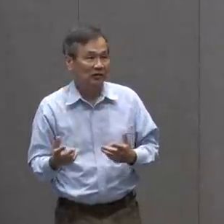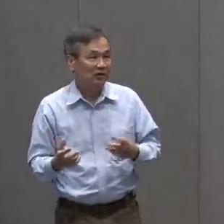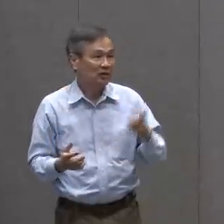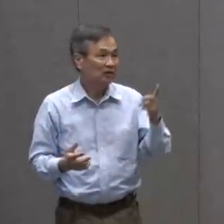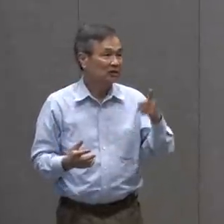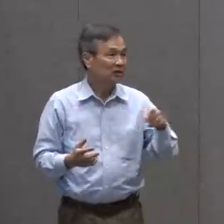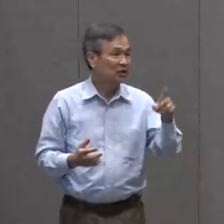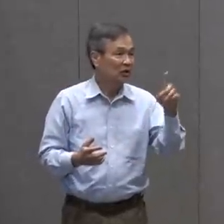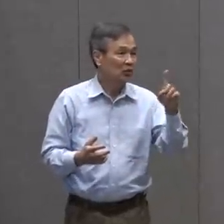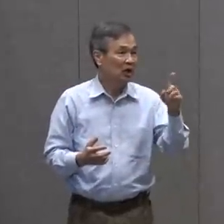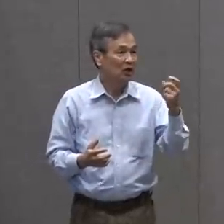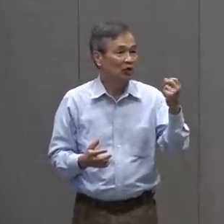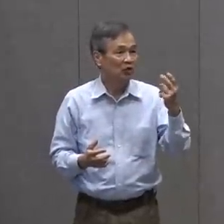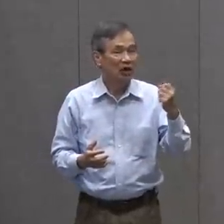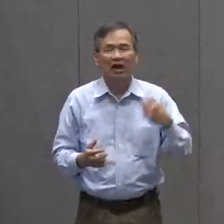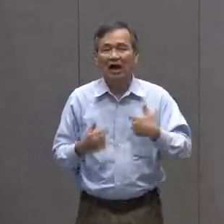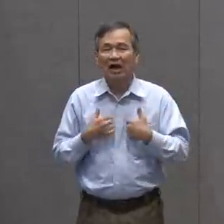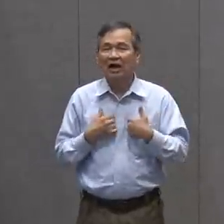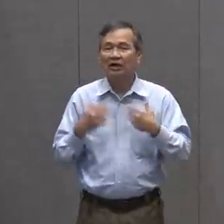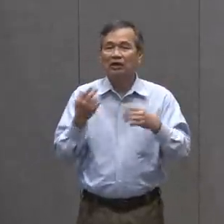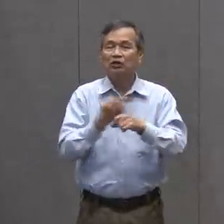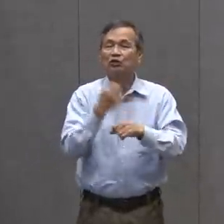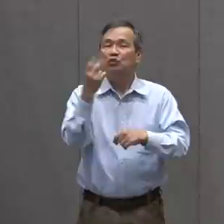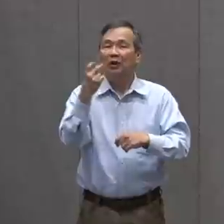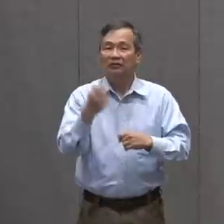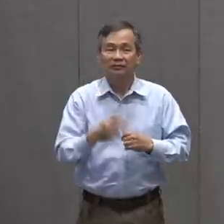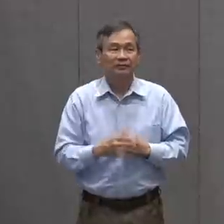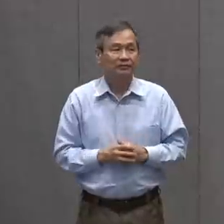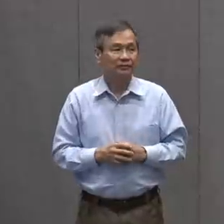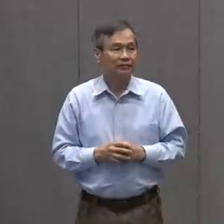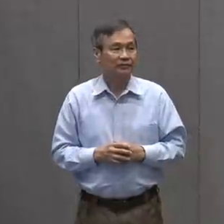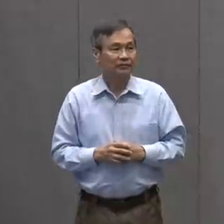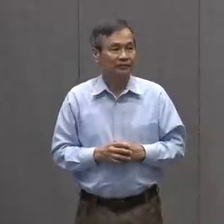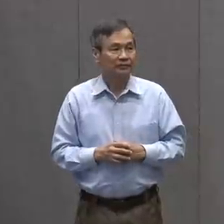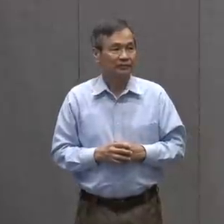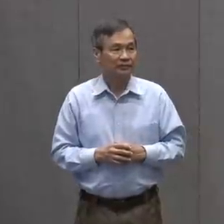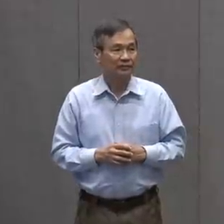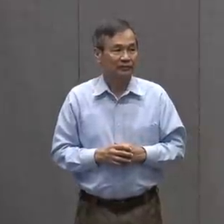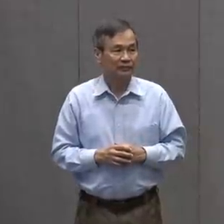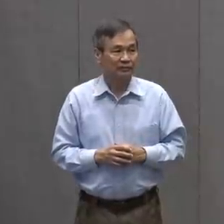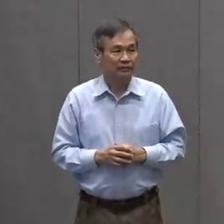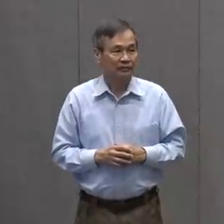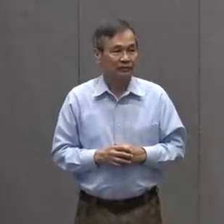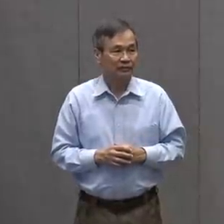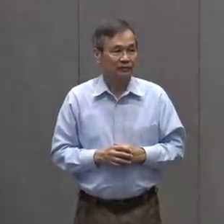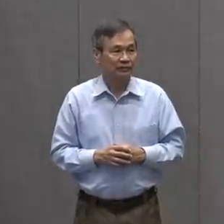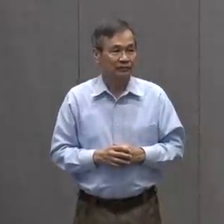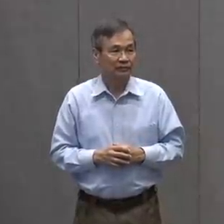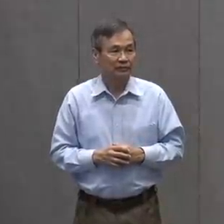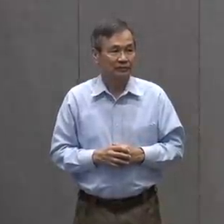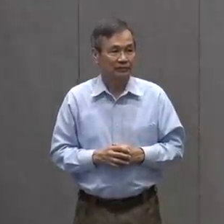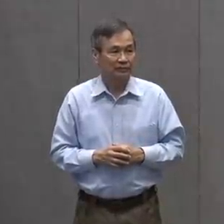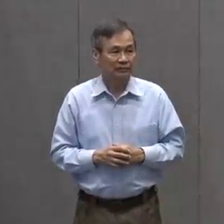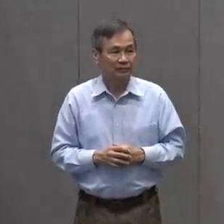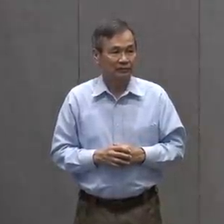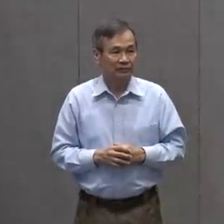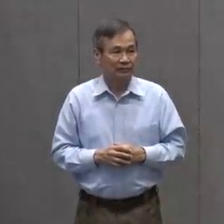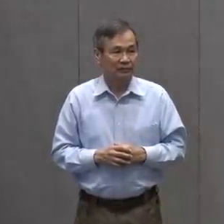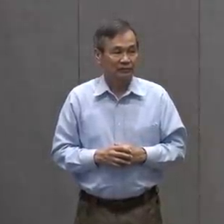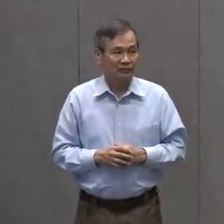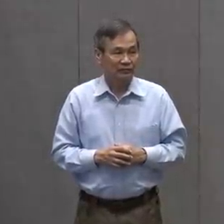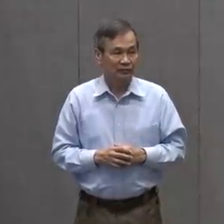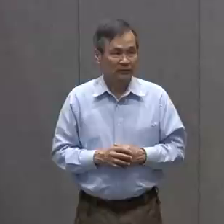6, 9, 12. I'm going to go ahead and put that in there. Just because it's on the same row as hers. And she might want to go